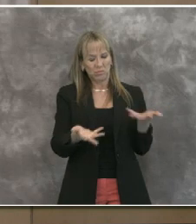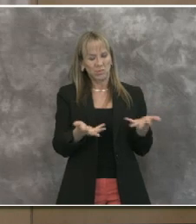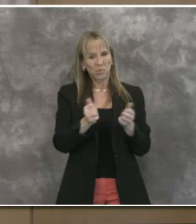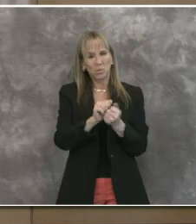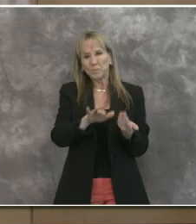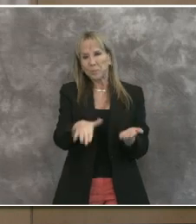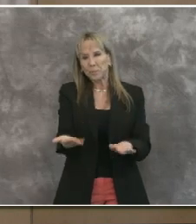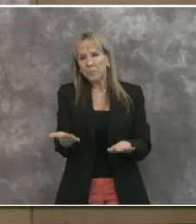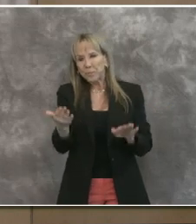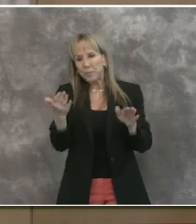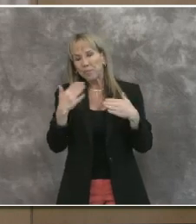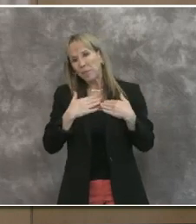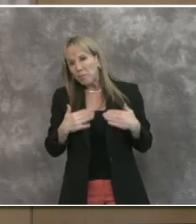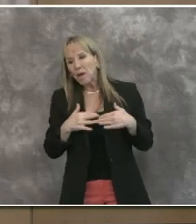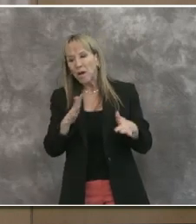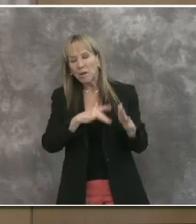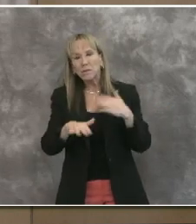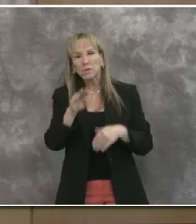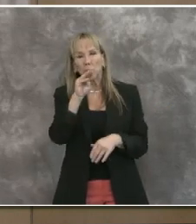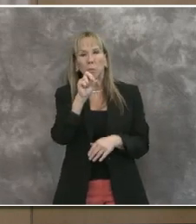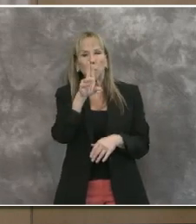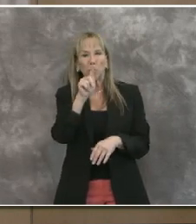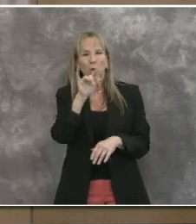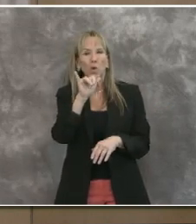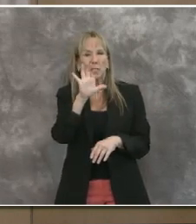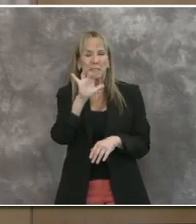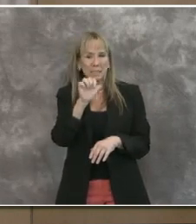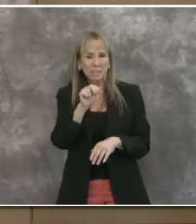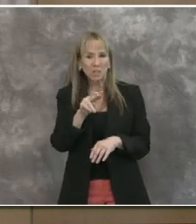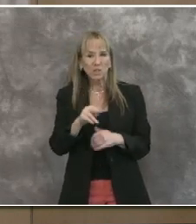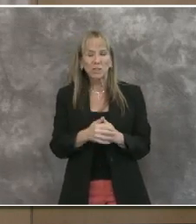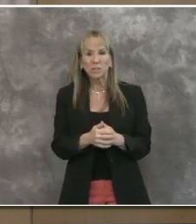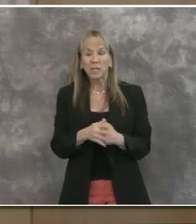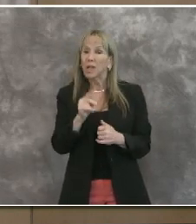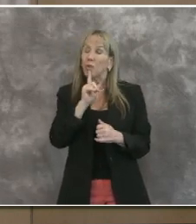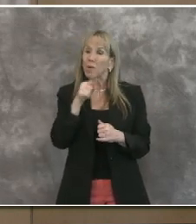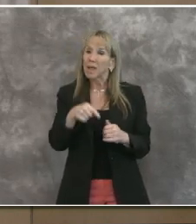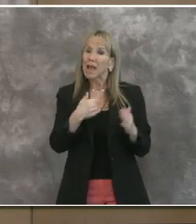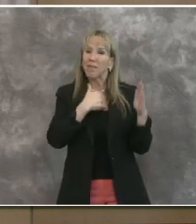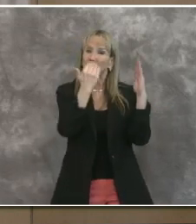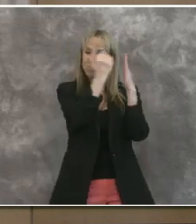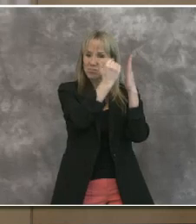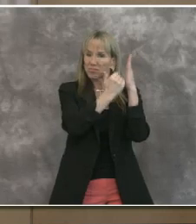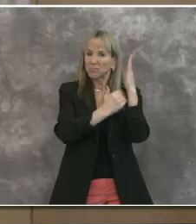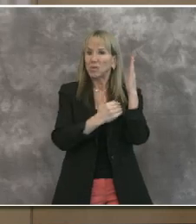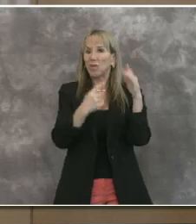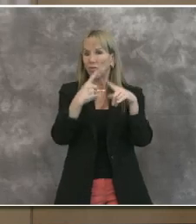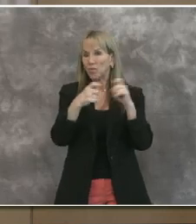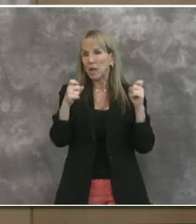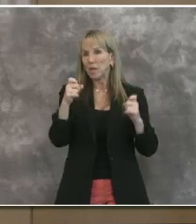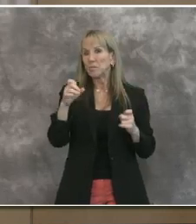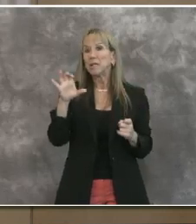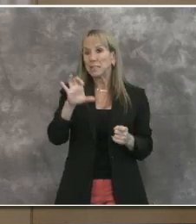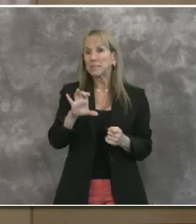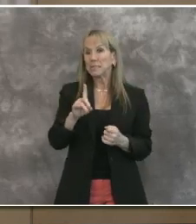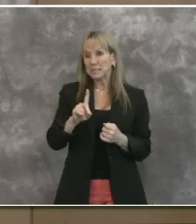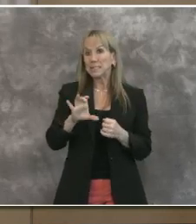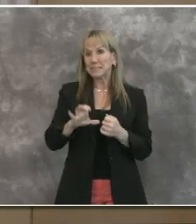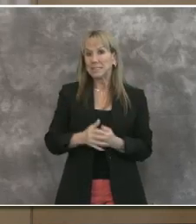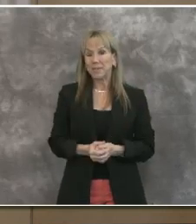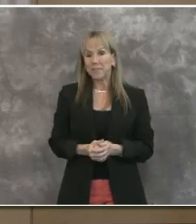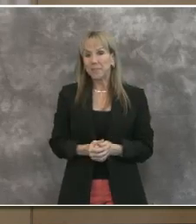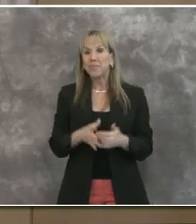So that guidance is out there for morticians from the Centers for Disease Control and